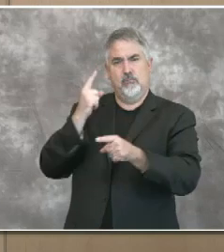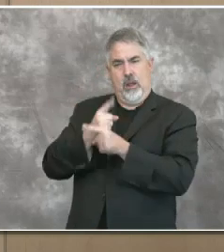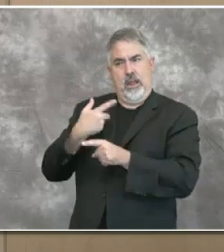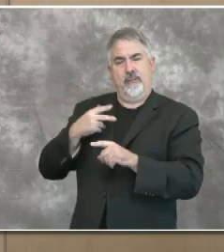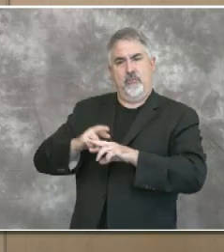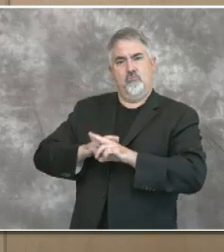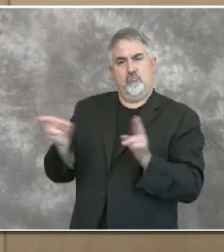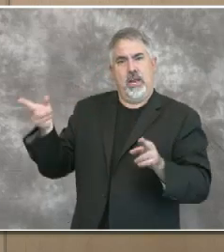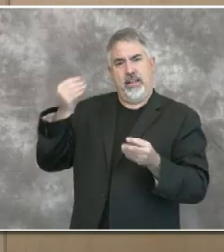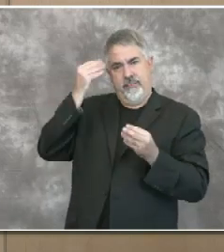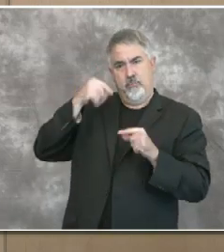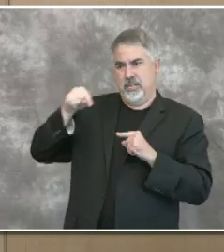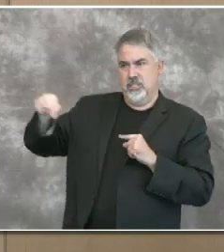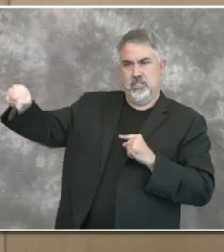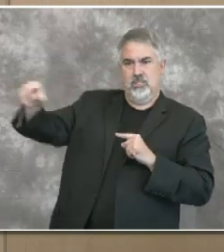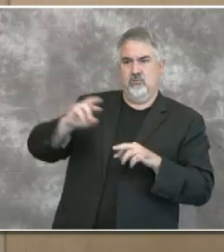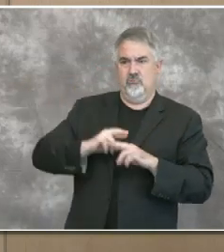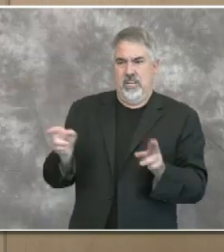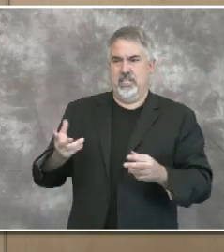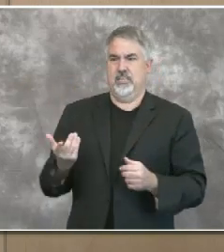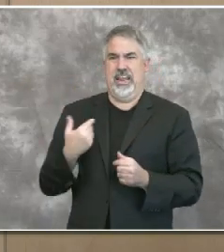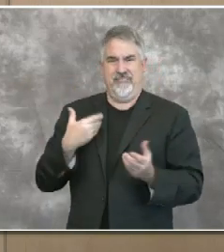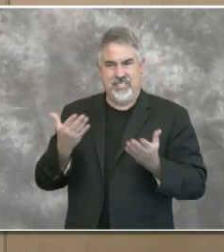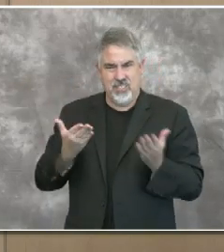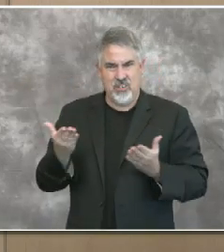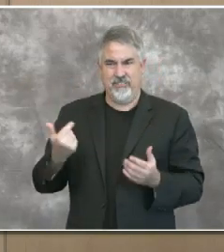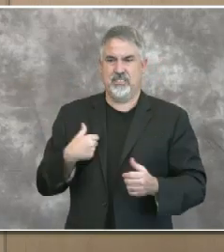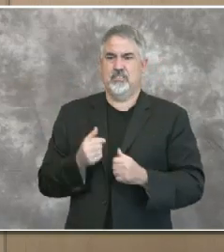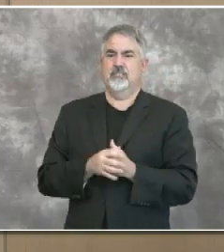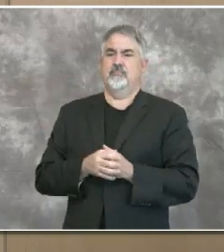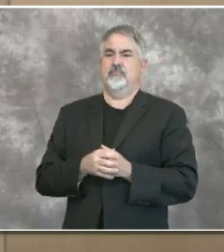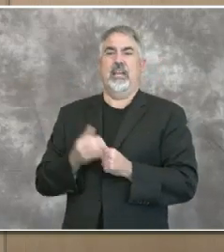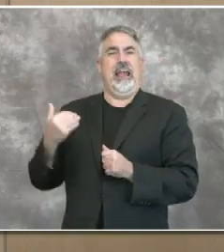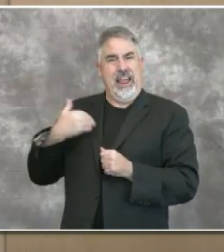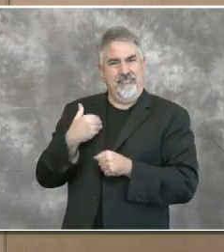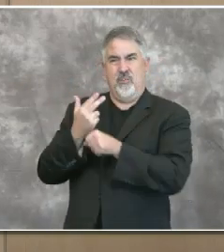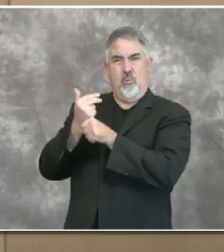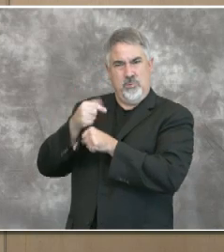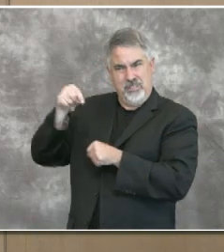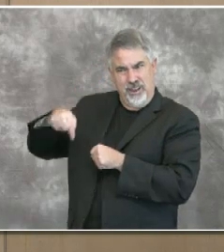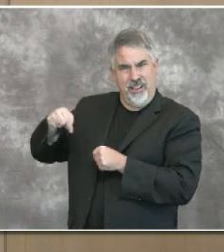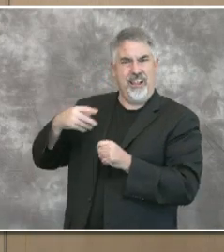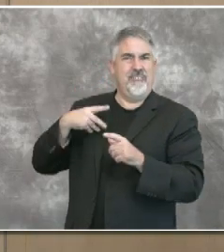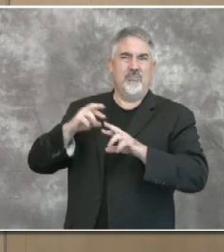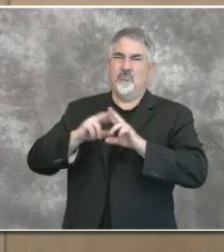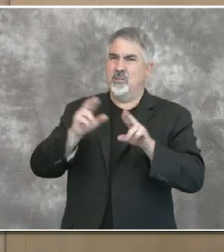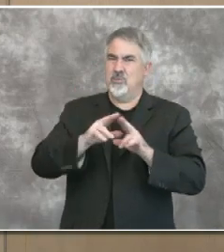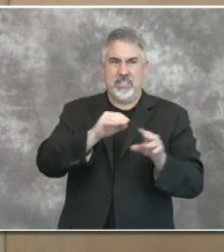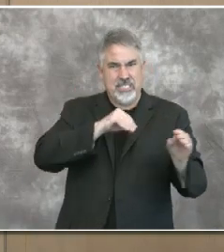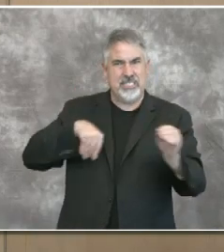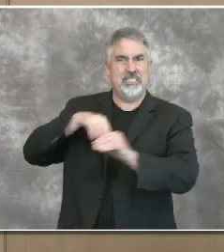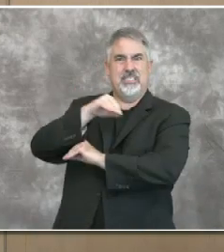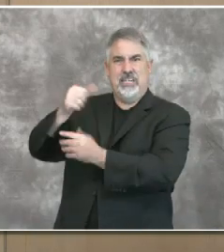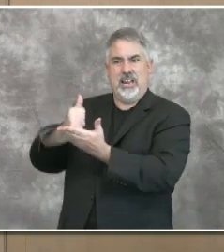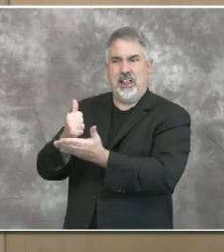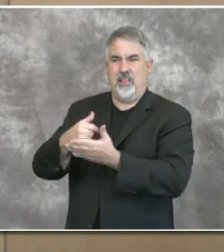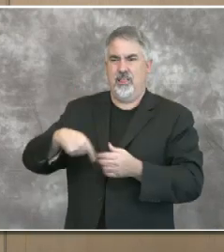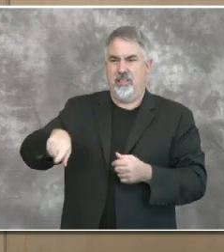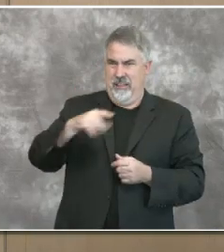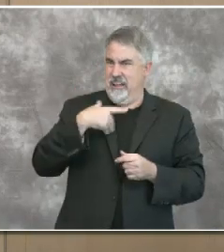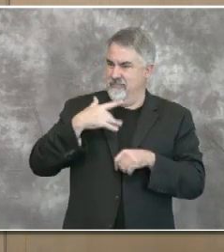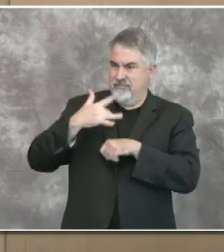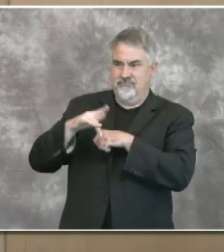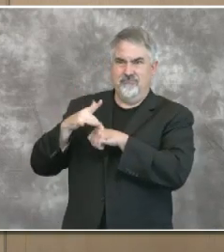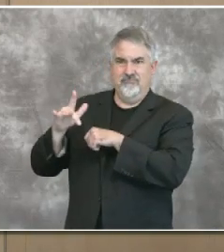services, there are individual hotel rooms that are available, and Supervisor Fletcher will